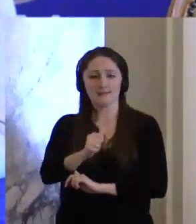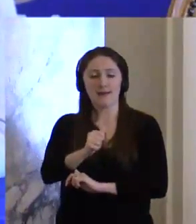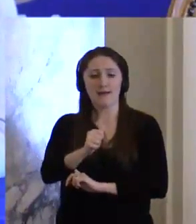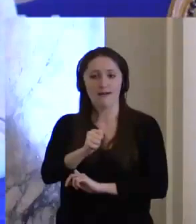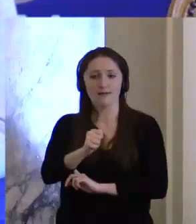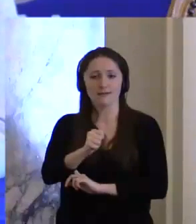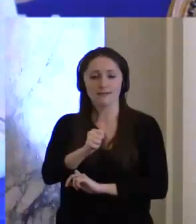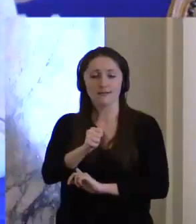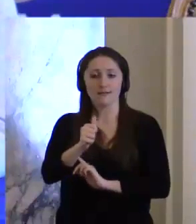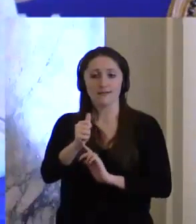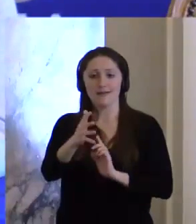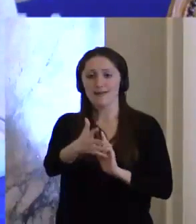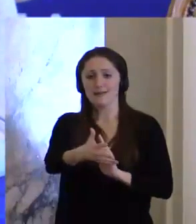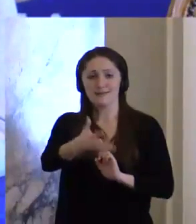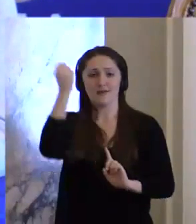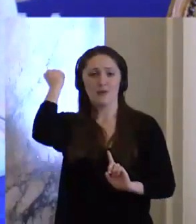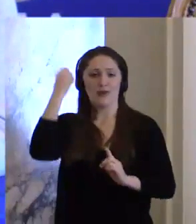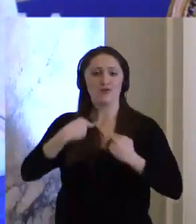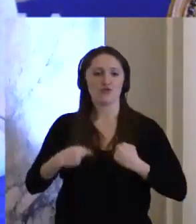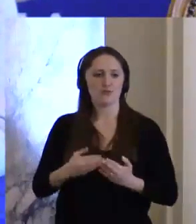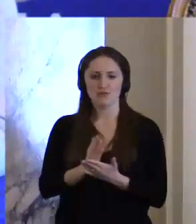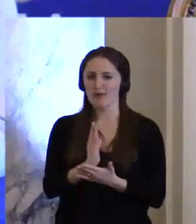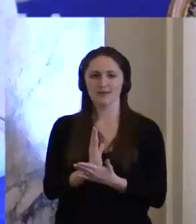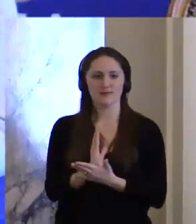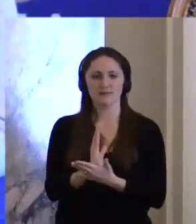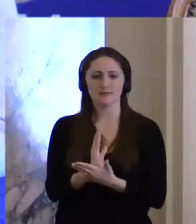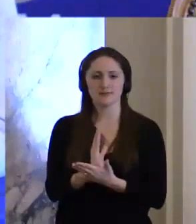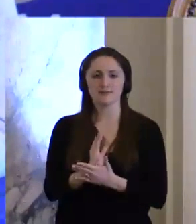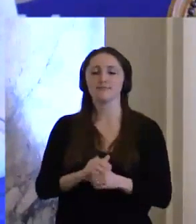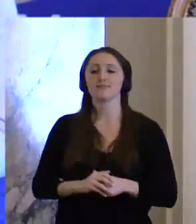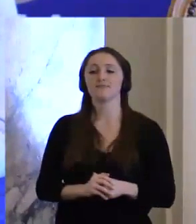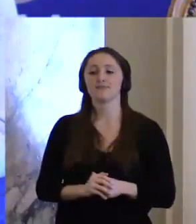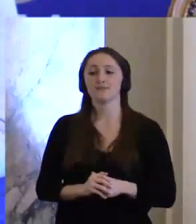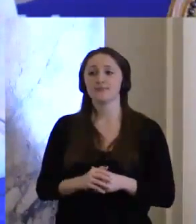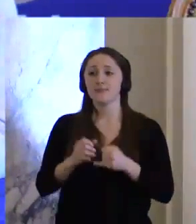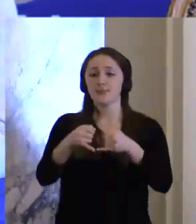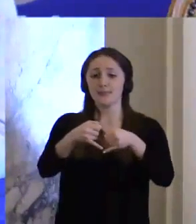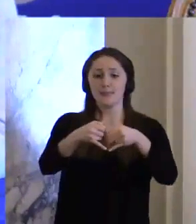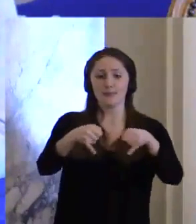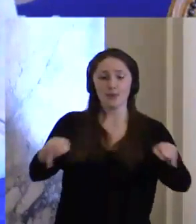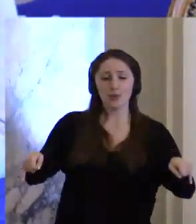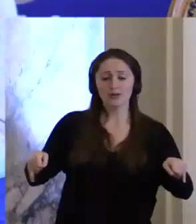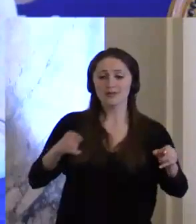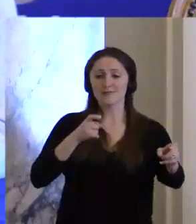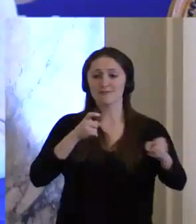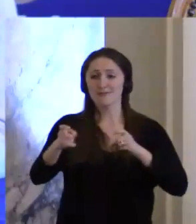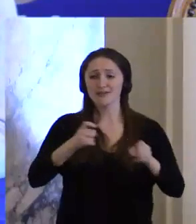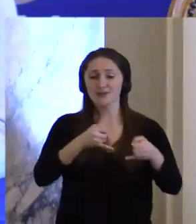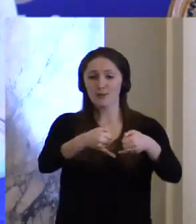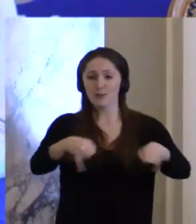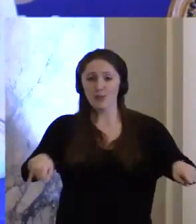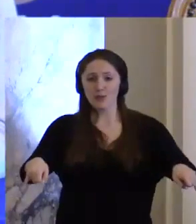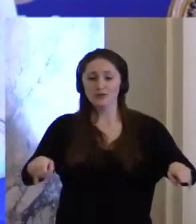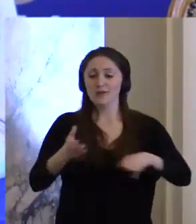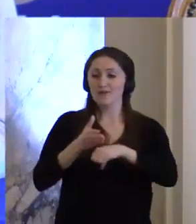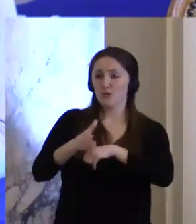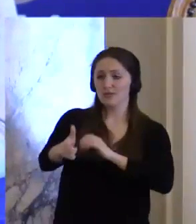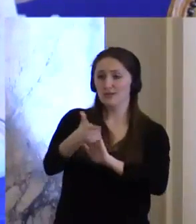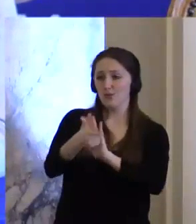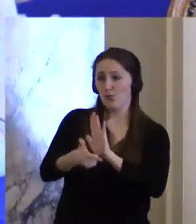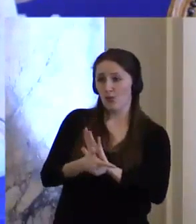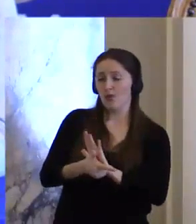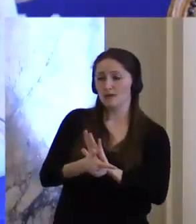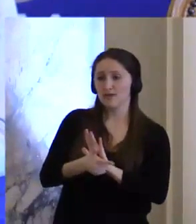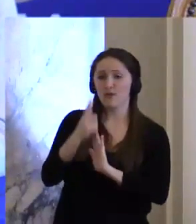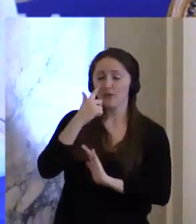remove from them their human rights. The issue of borders and the management of borders and the enforcement of laws